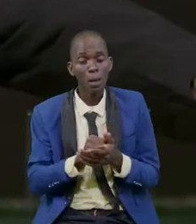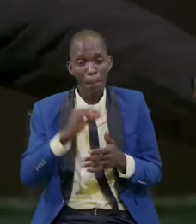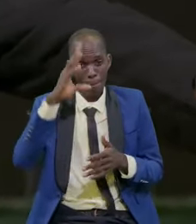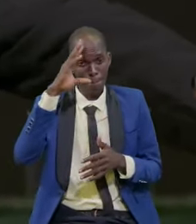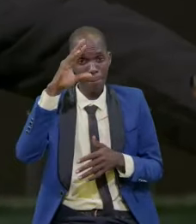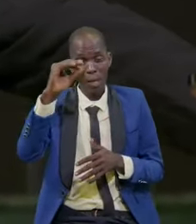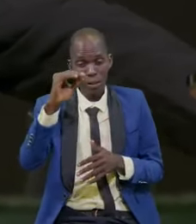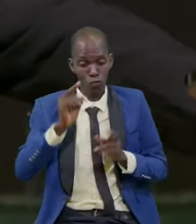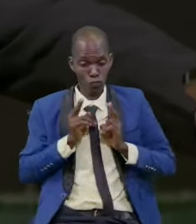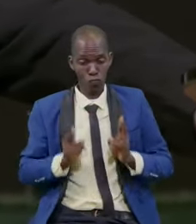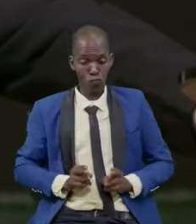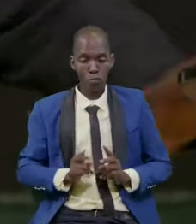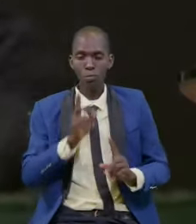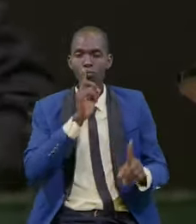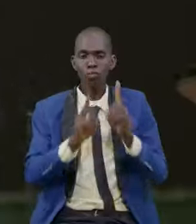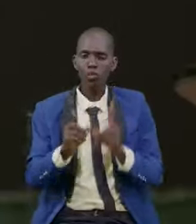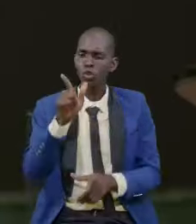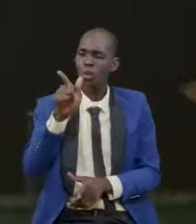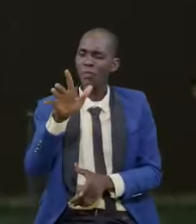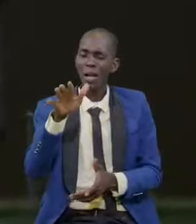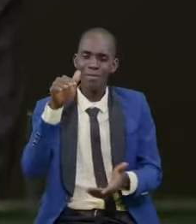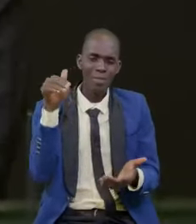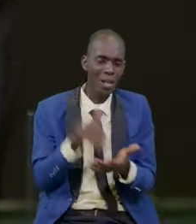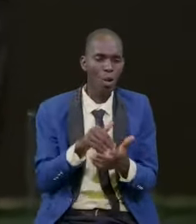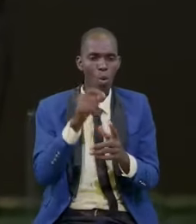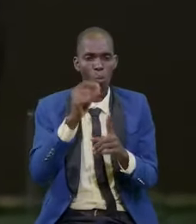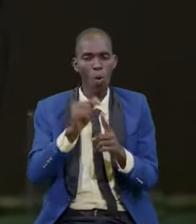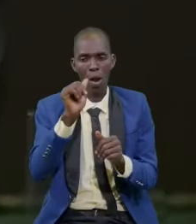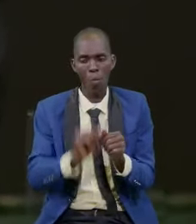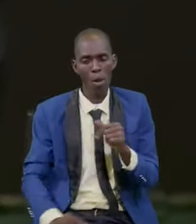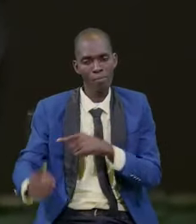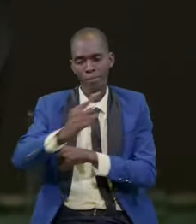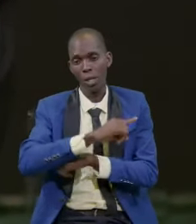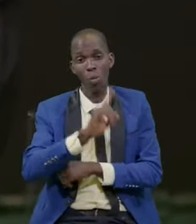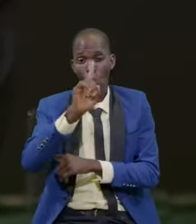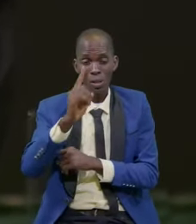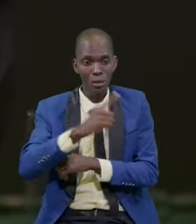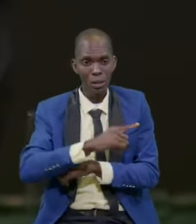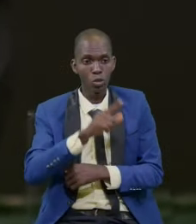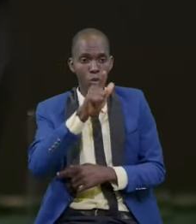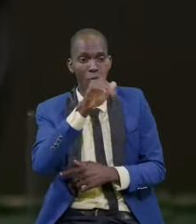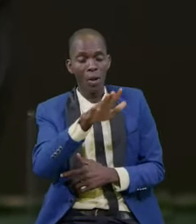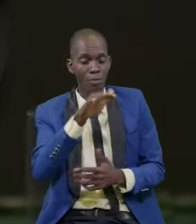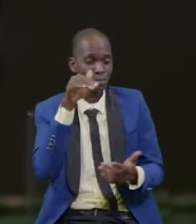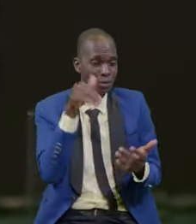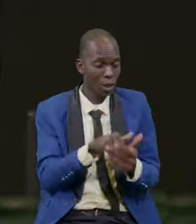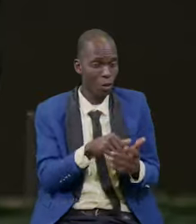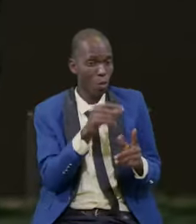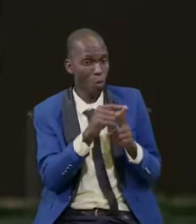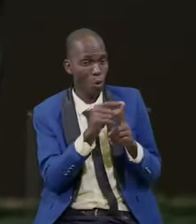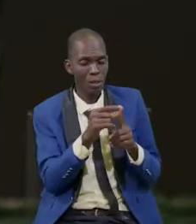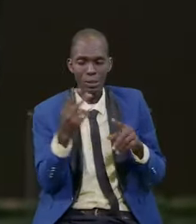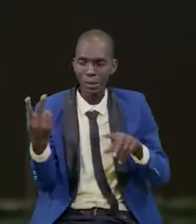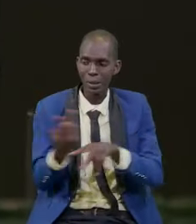25,000 words every day. And when you put all that together, in 1 week, you can write a volume,